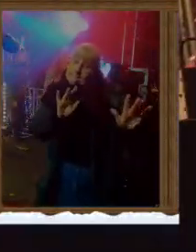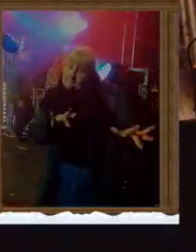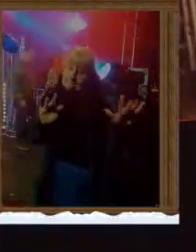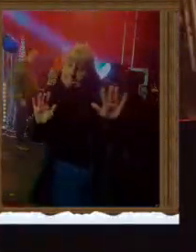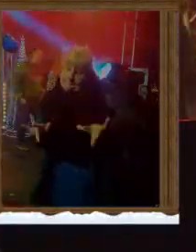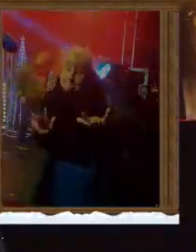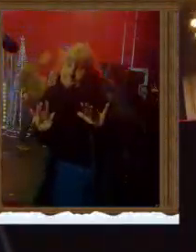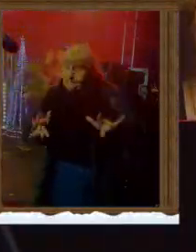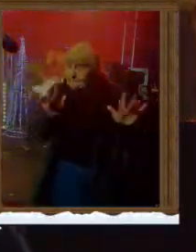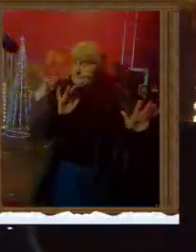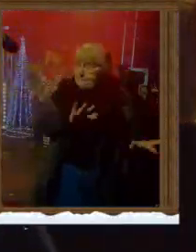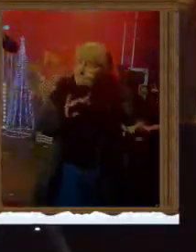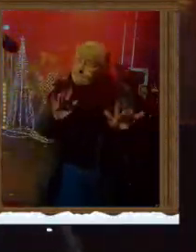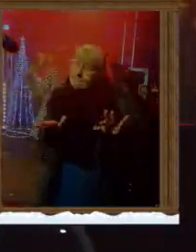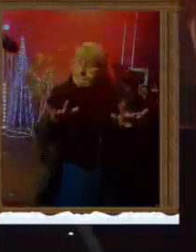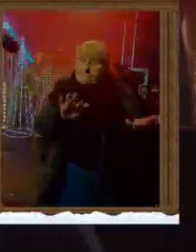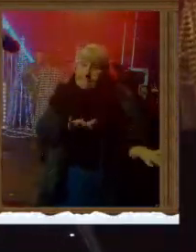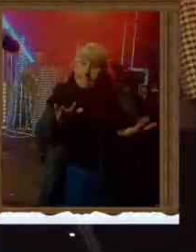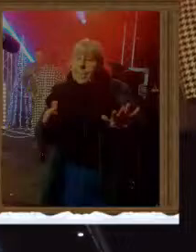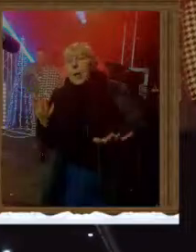Woo! Come on, Santa.